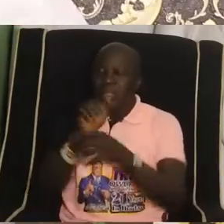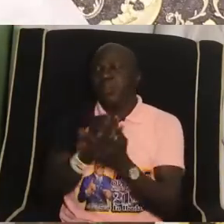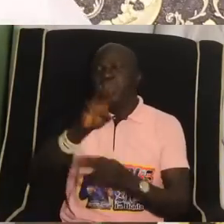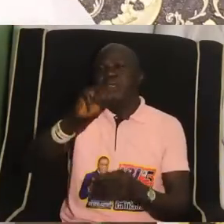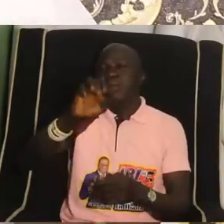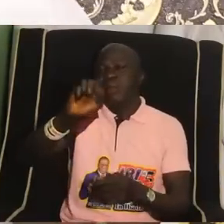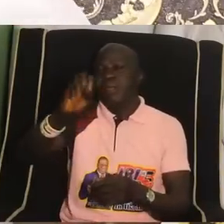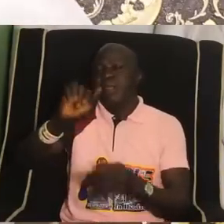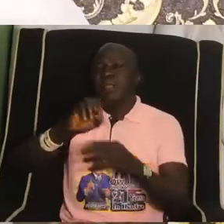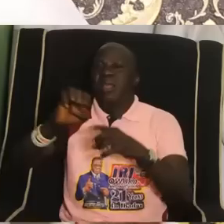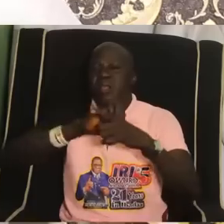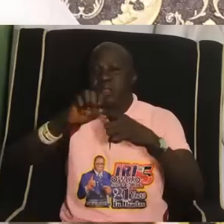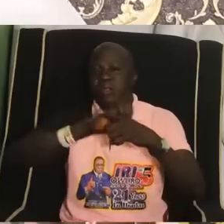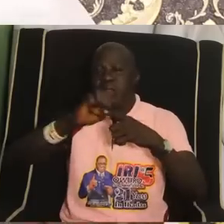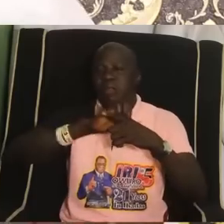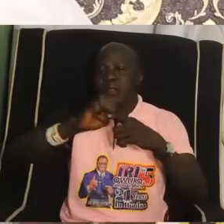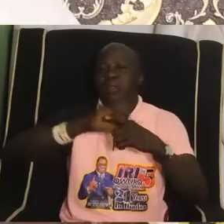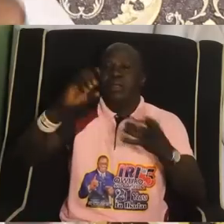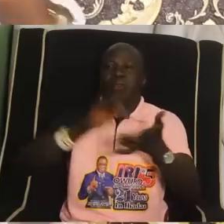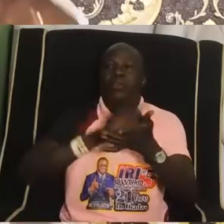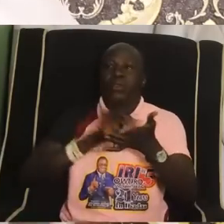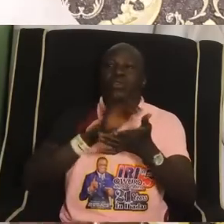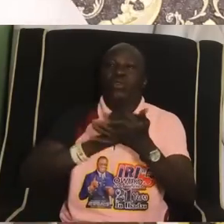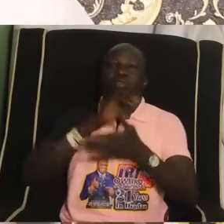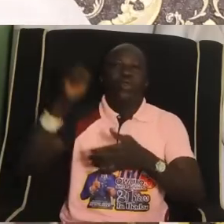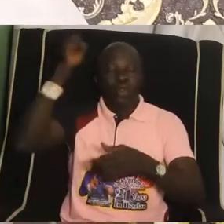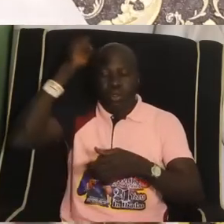message me on my email, Dr. Solomon Mustafa.